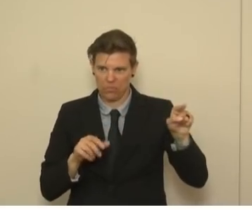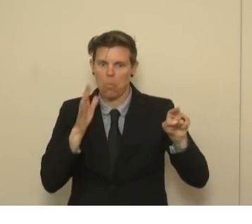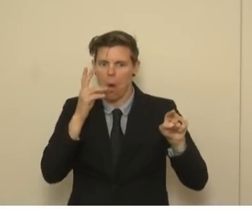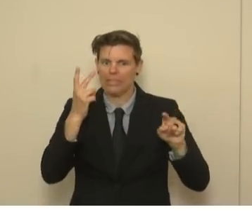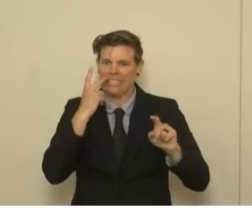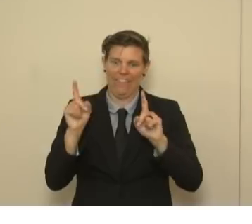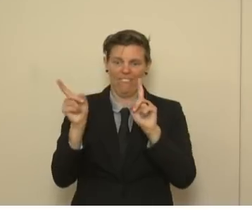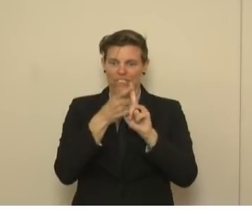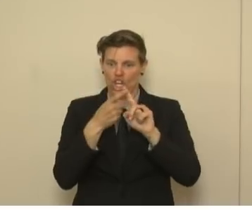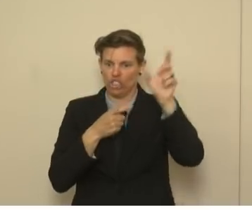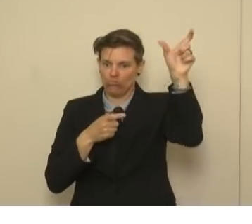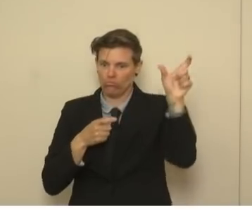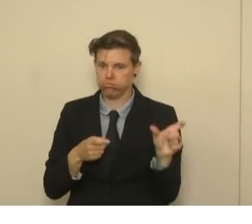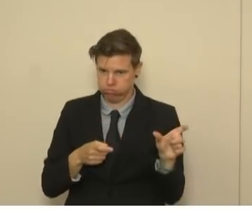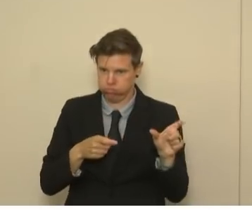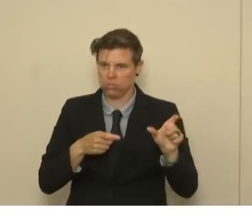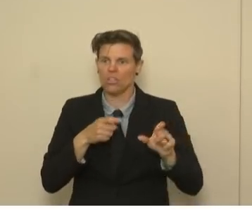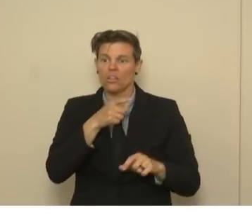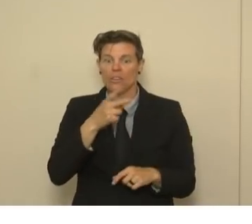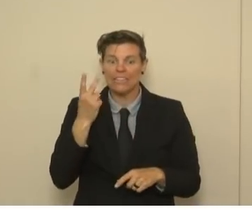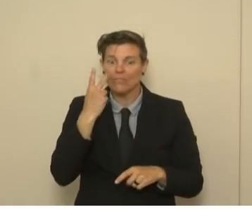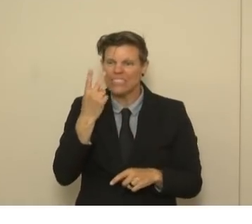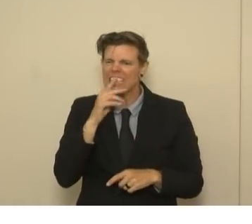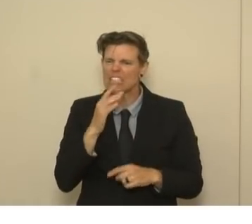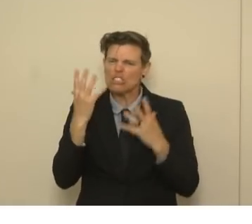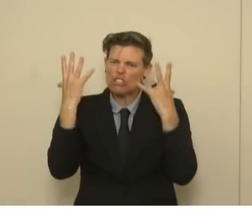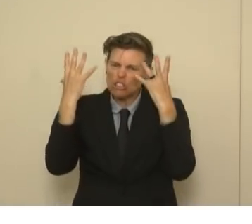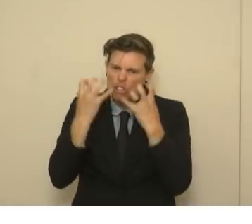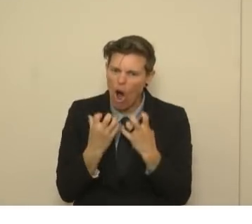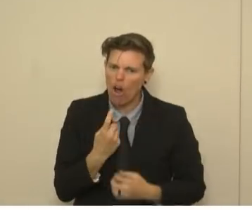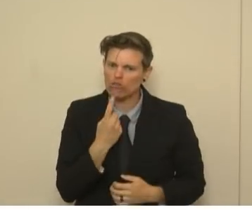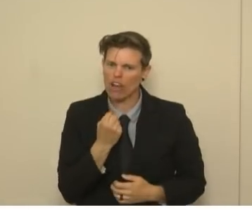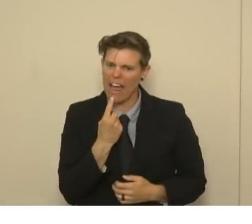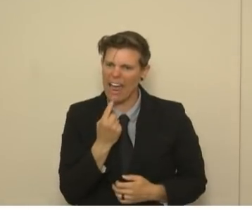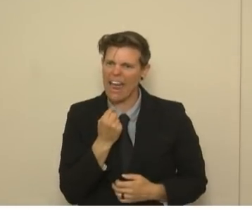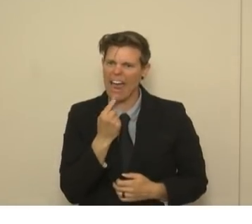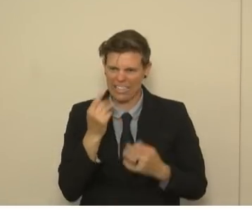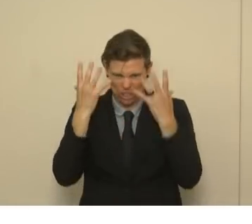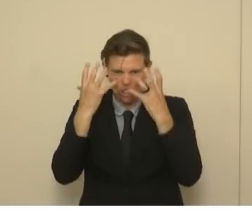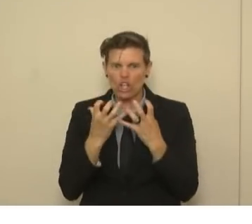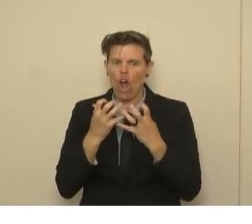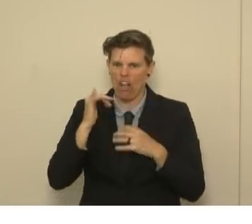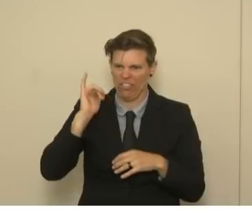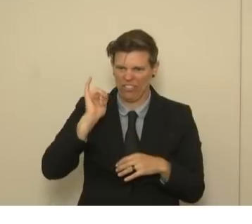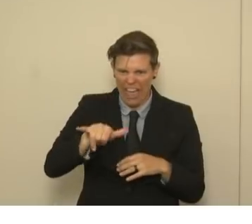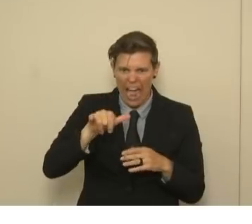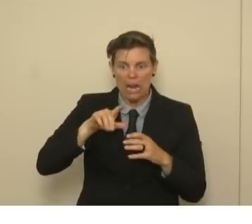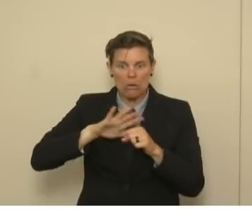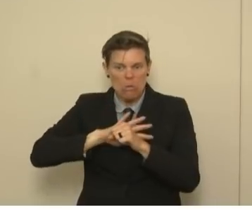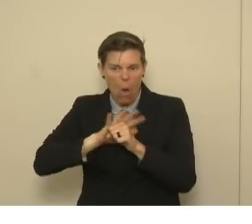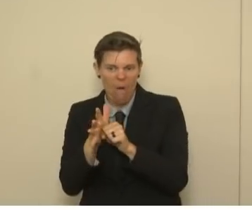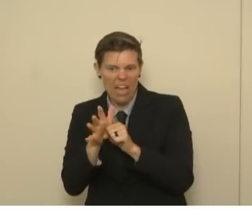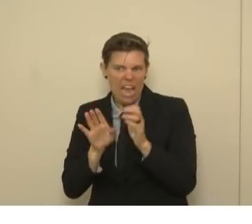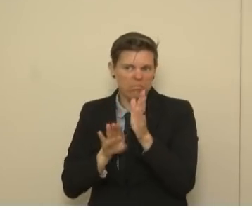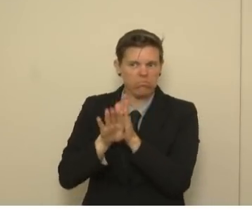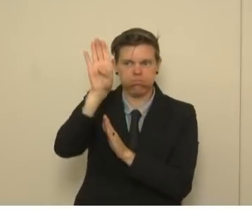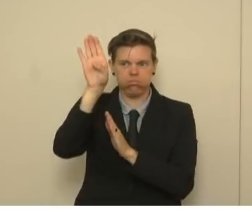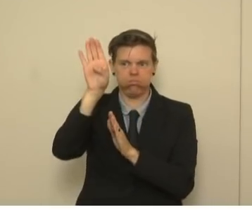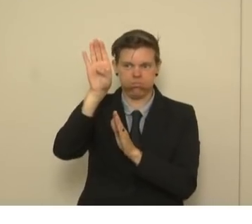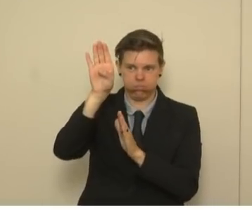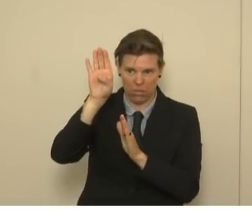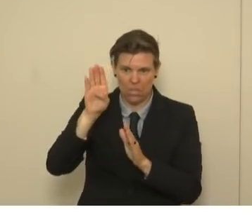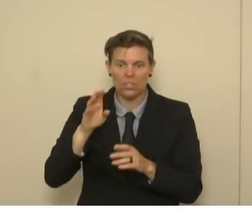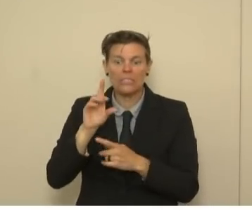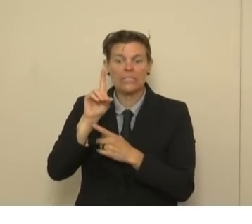darker colors being more cases since the very beginning of the pandemic, and now DeBaca County, the only county that